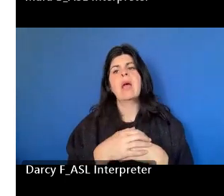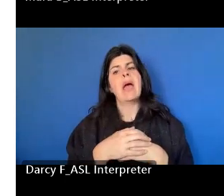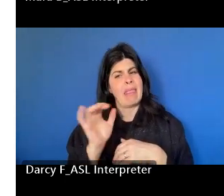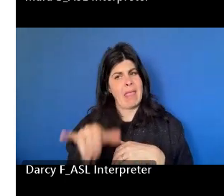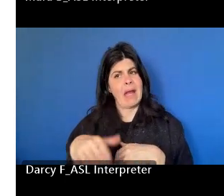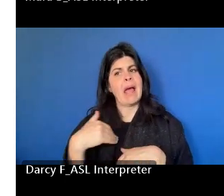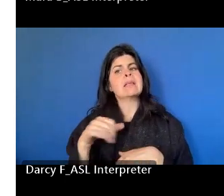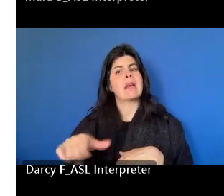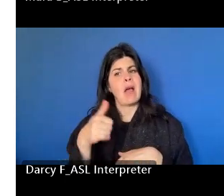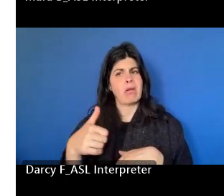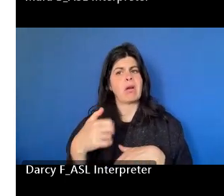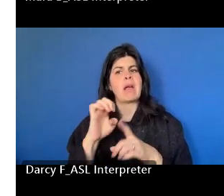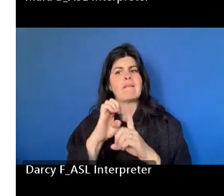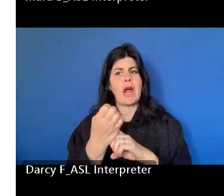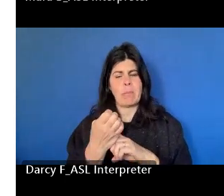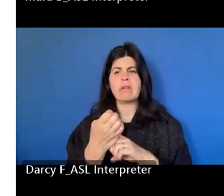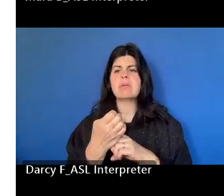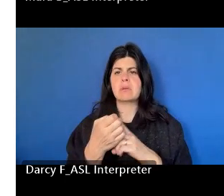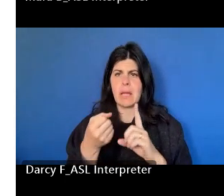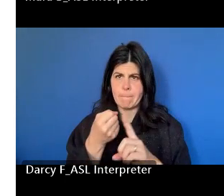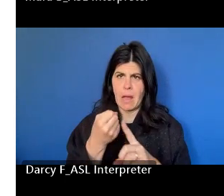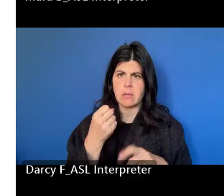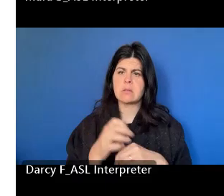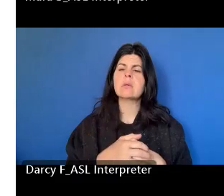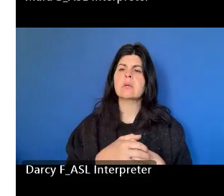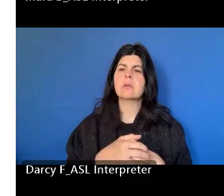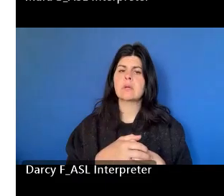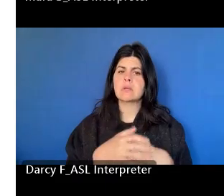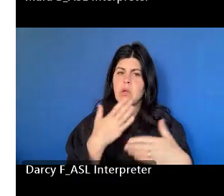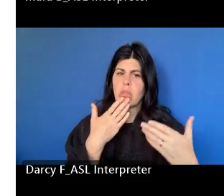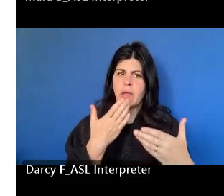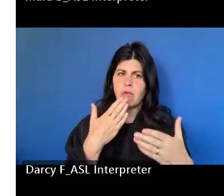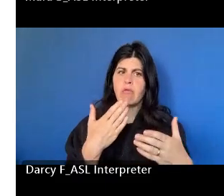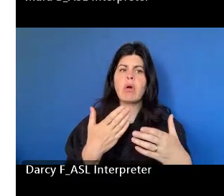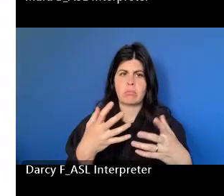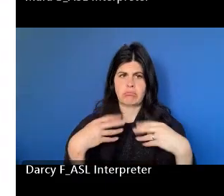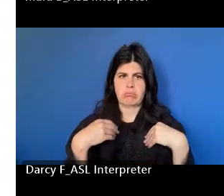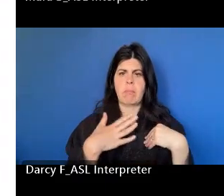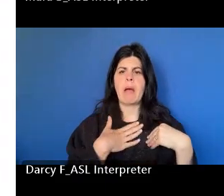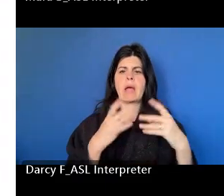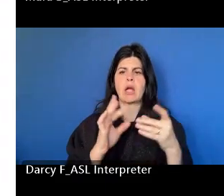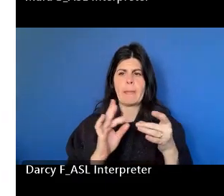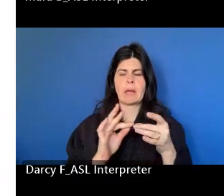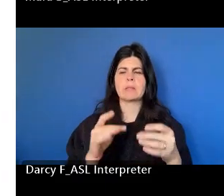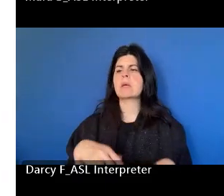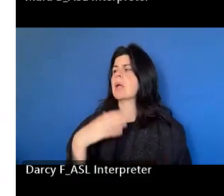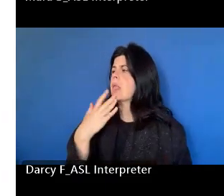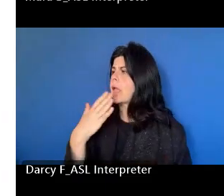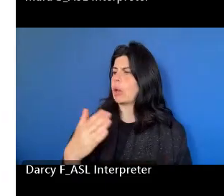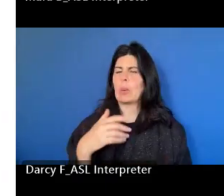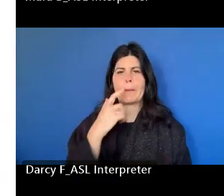impacts. So thank you for taking my comment. Thank you.